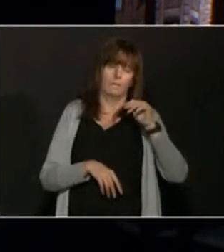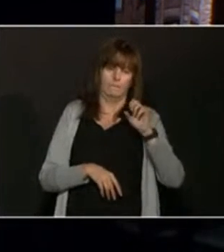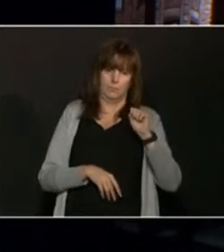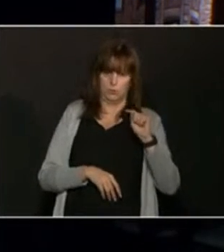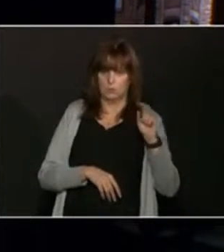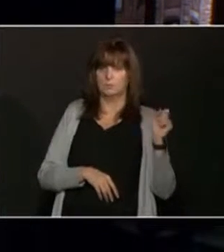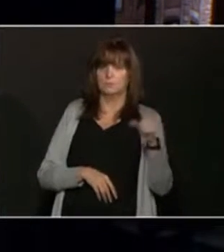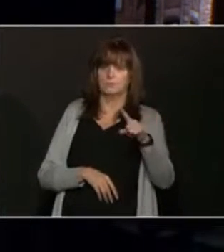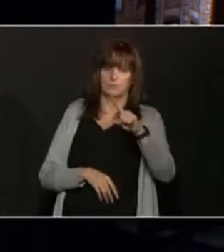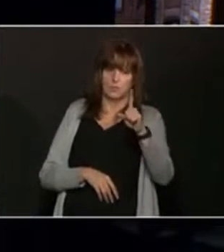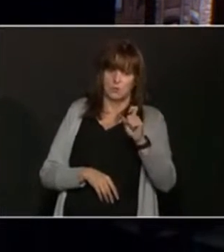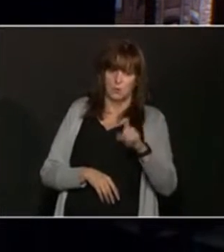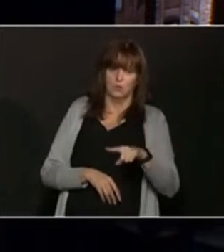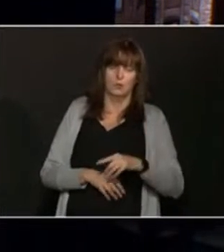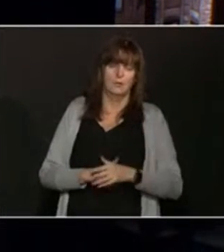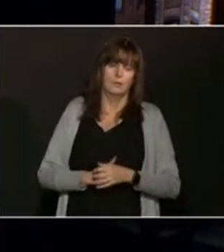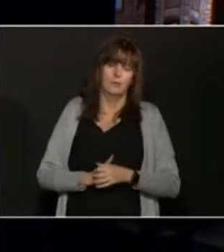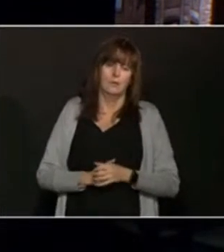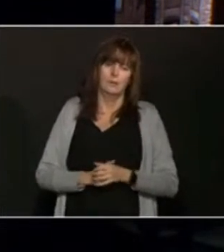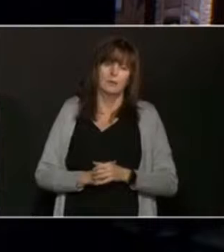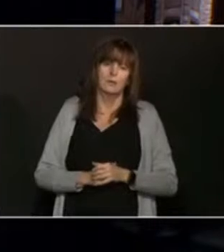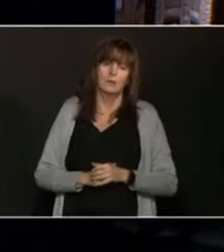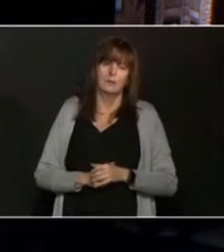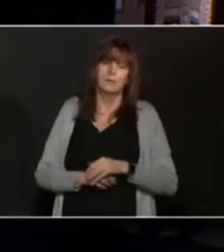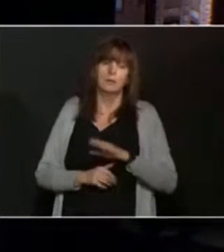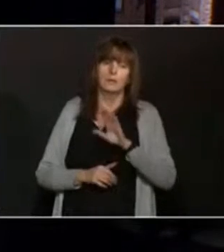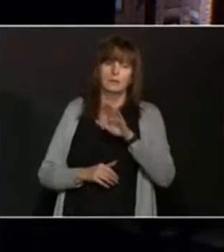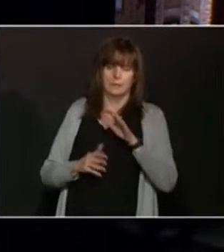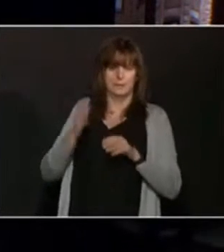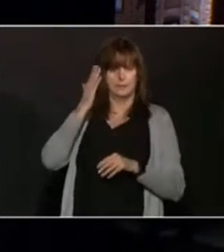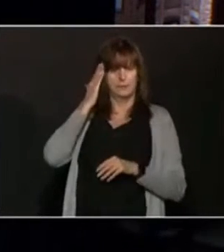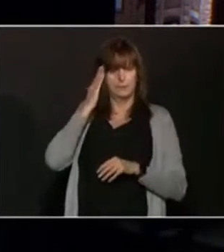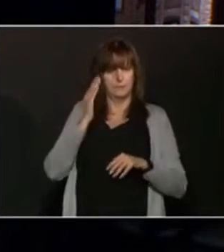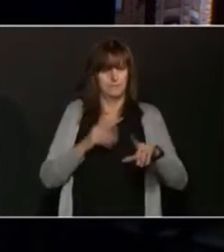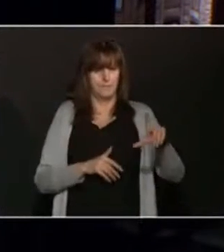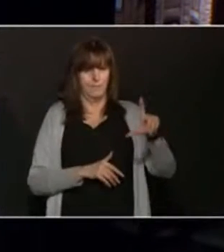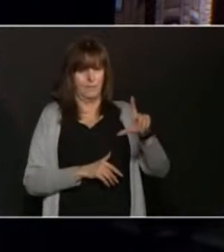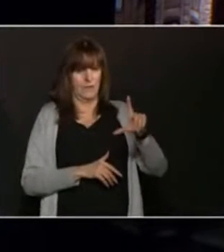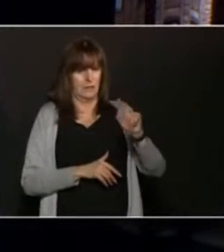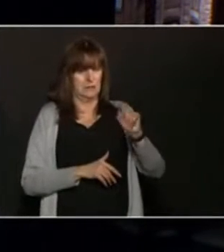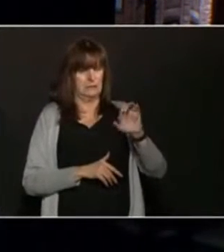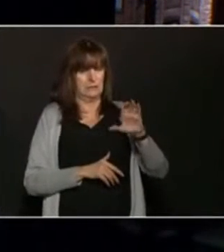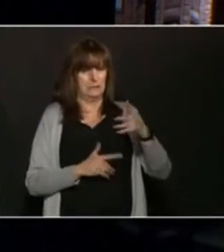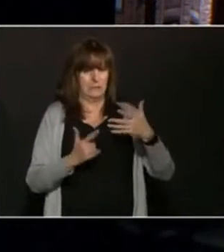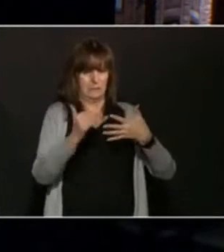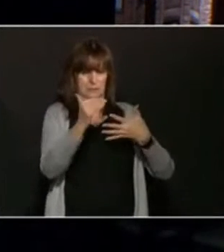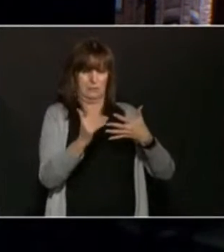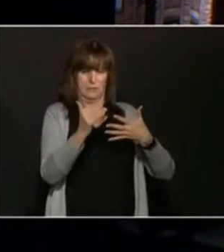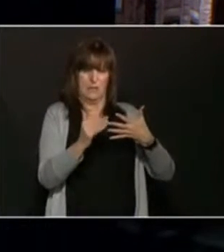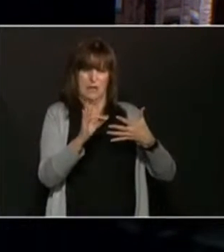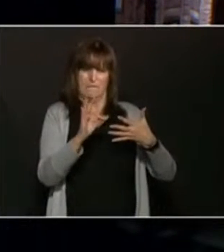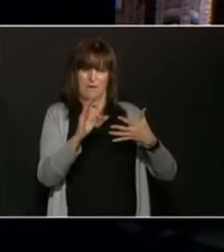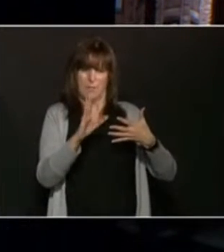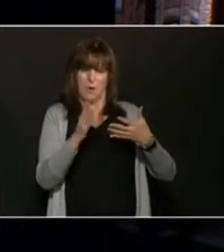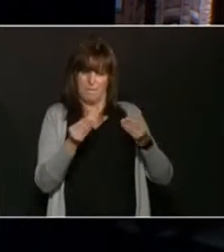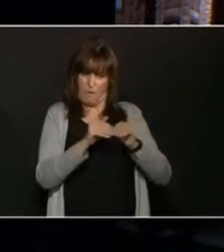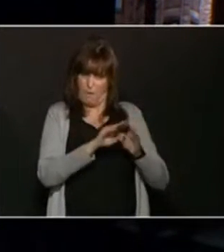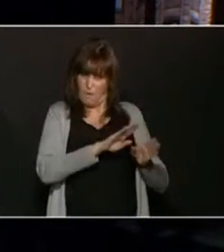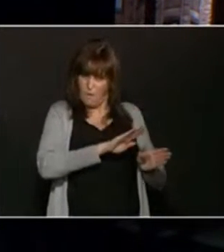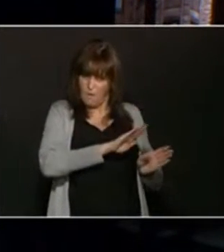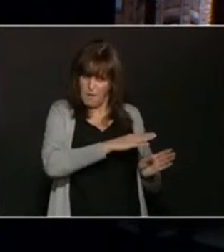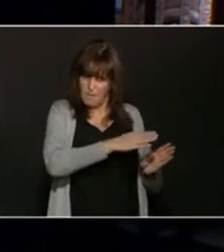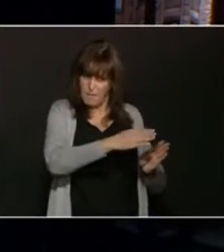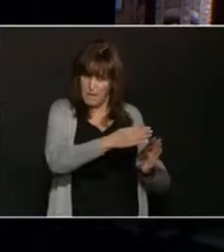projecting significant additional long-term care deaths by mid-February. I wonder, are you taking into account the plan